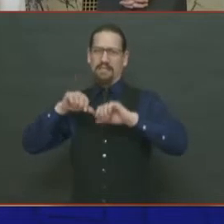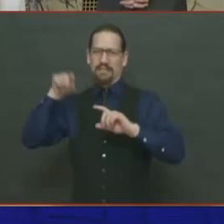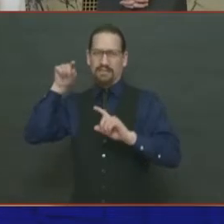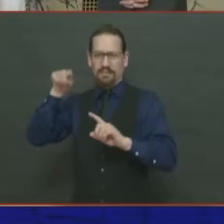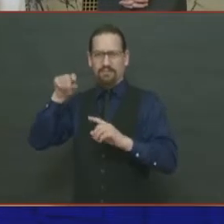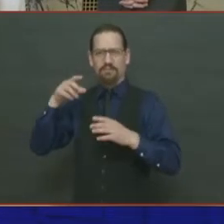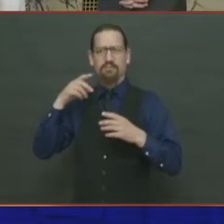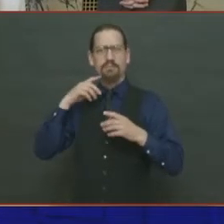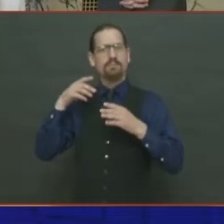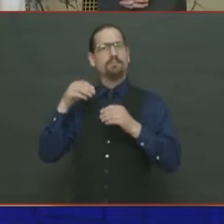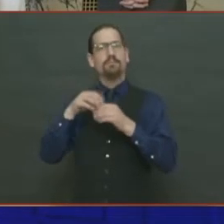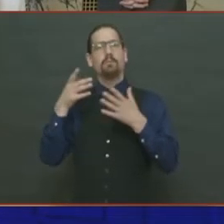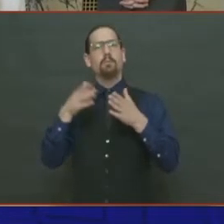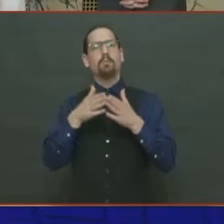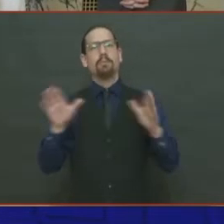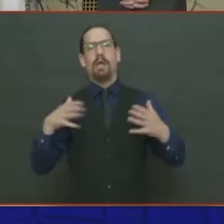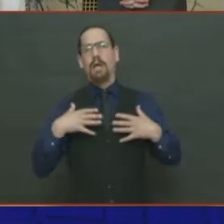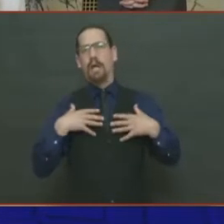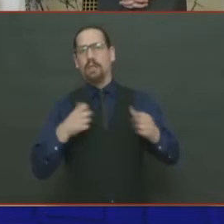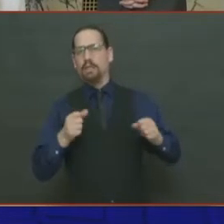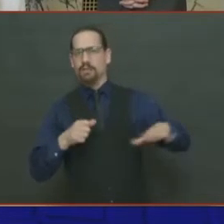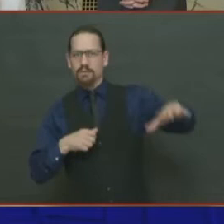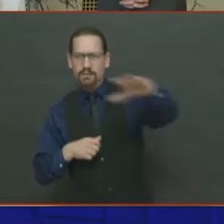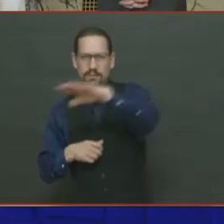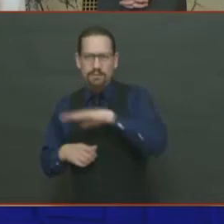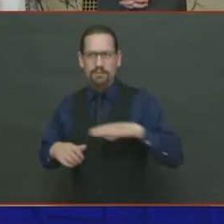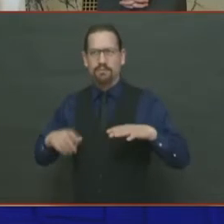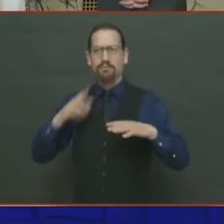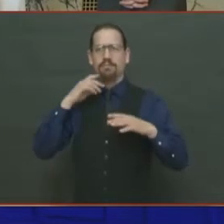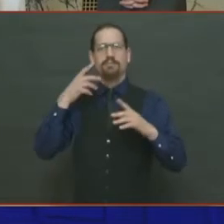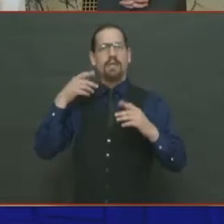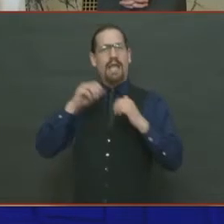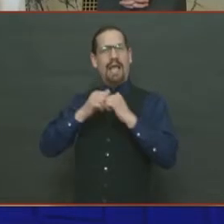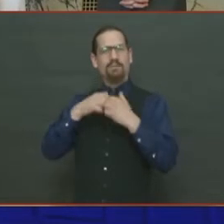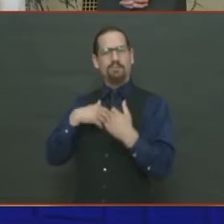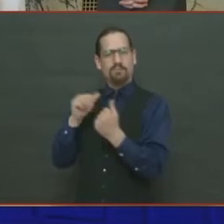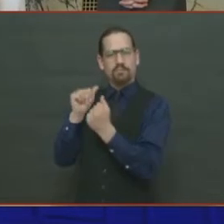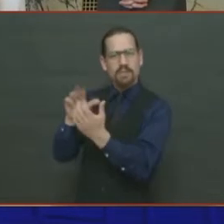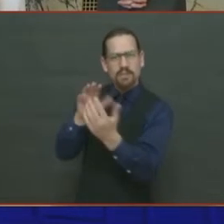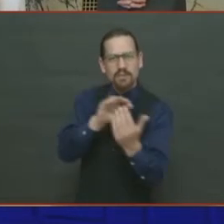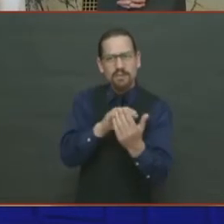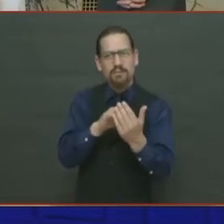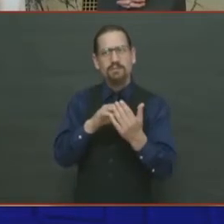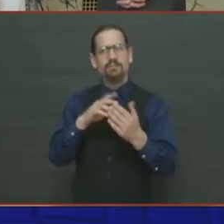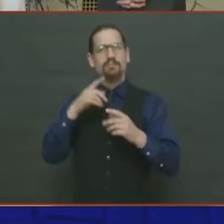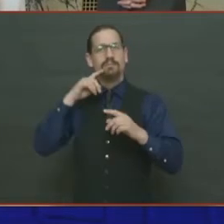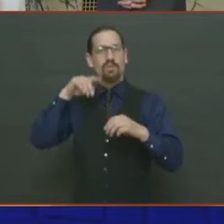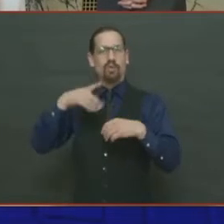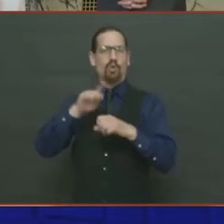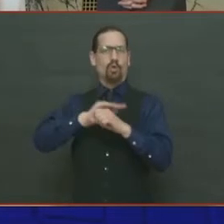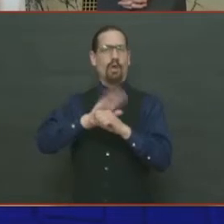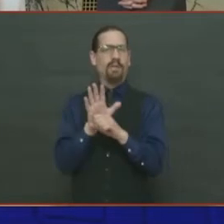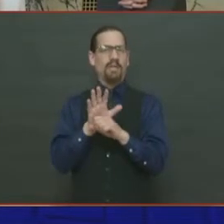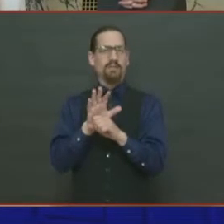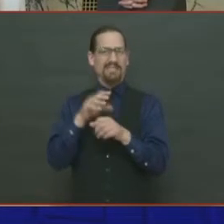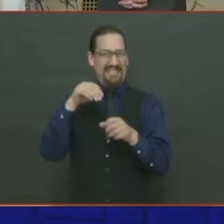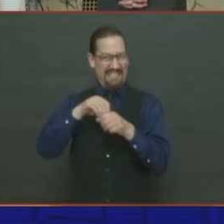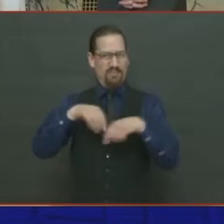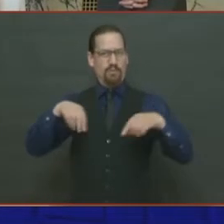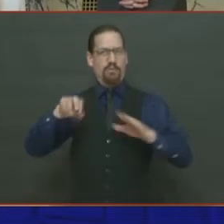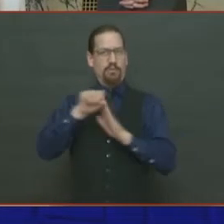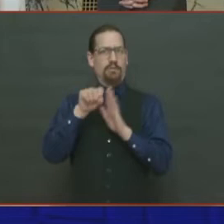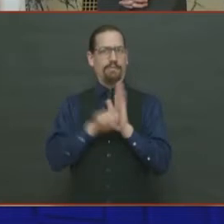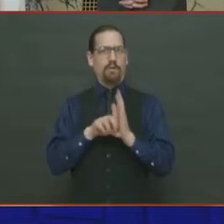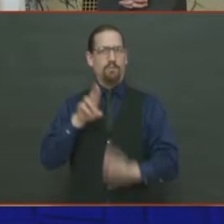to masking in Rhode Island. As the governor has mentioned and fully understands, and as